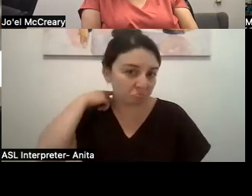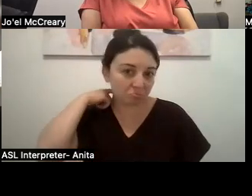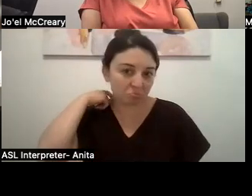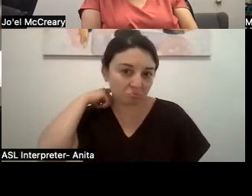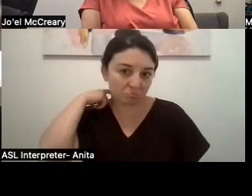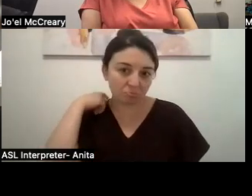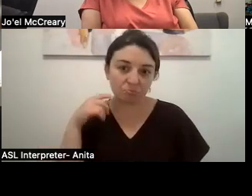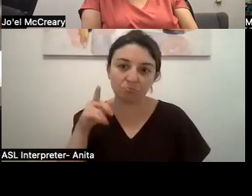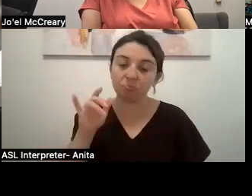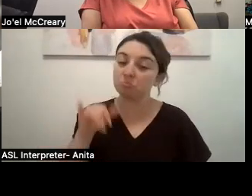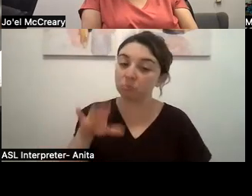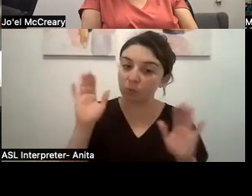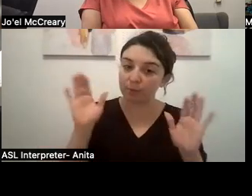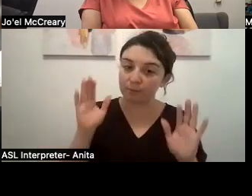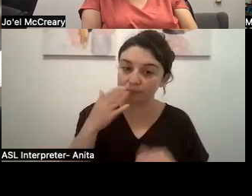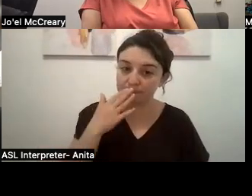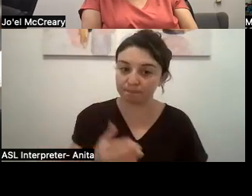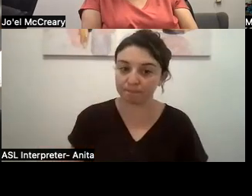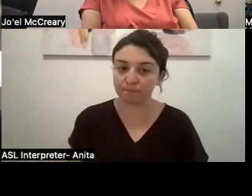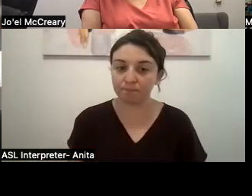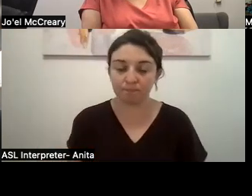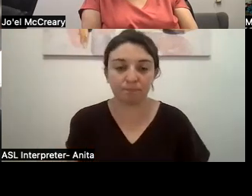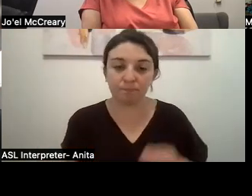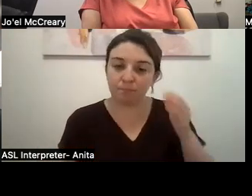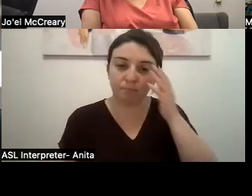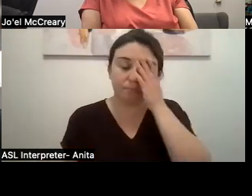That's wonderful. Thank you so much. You got it.